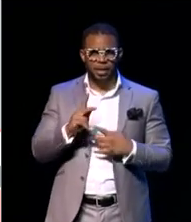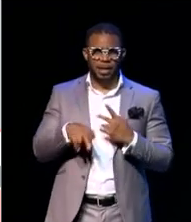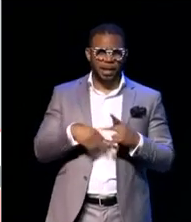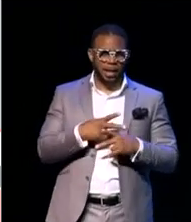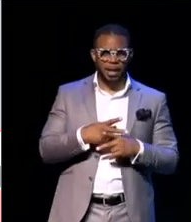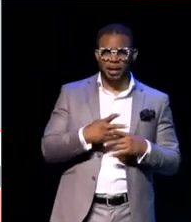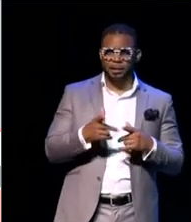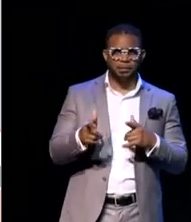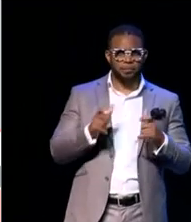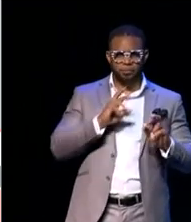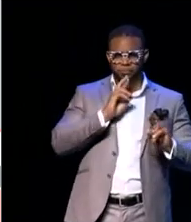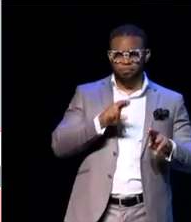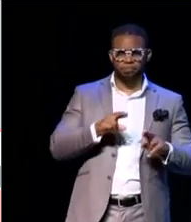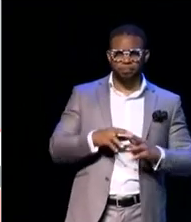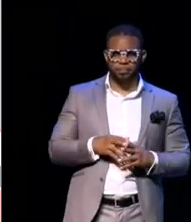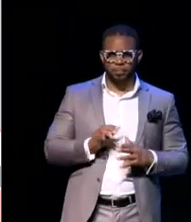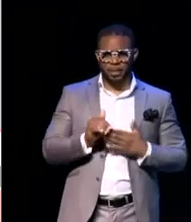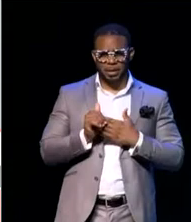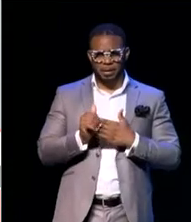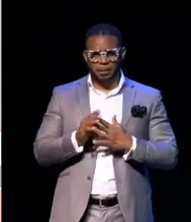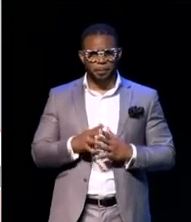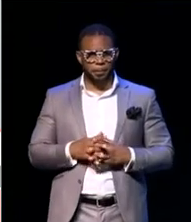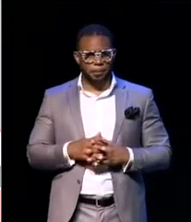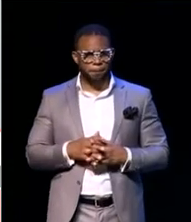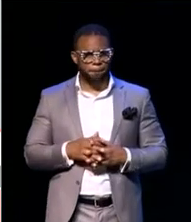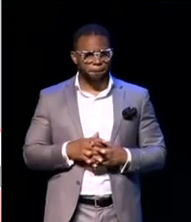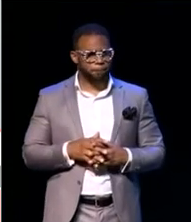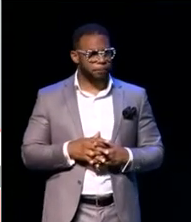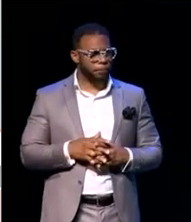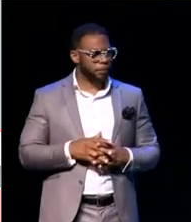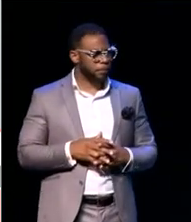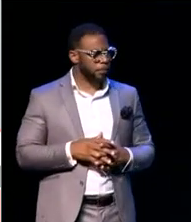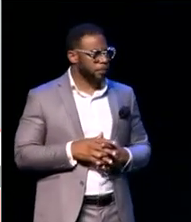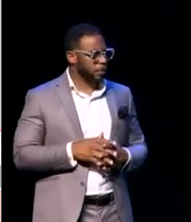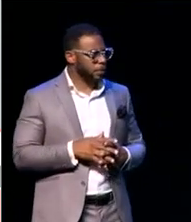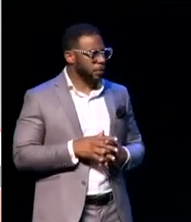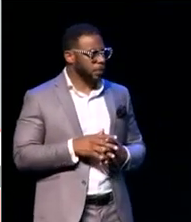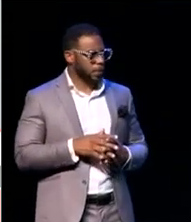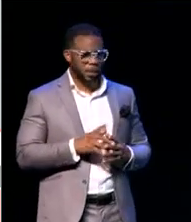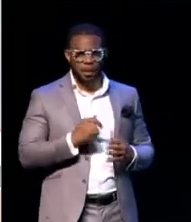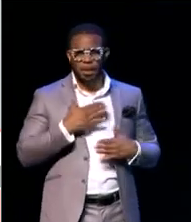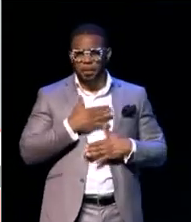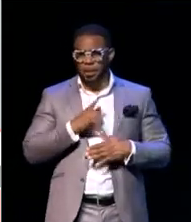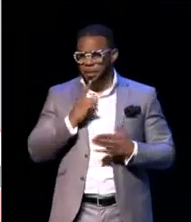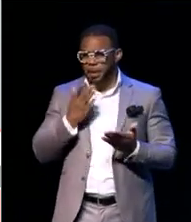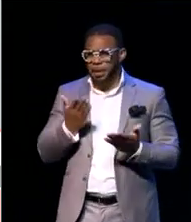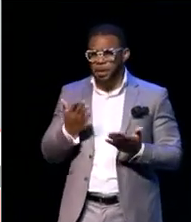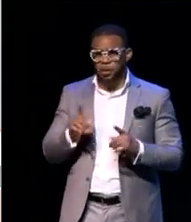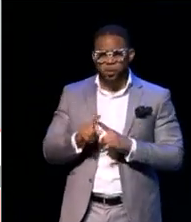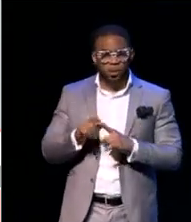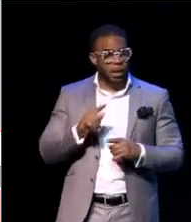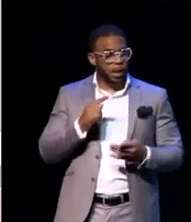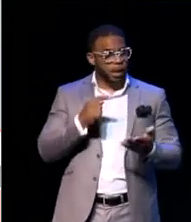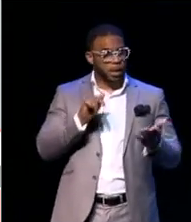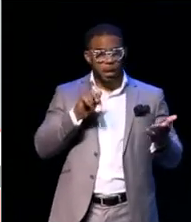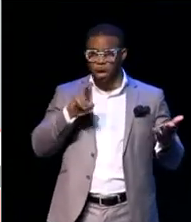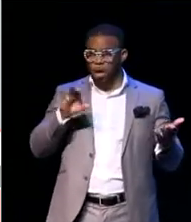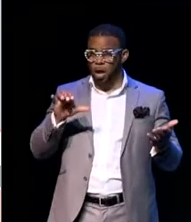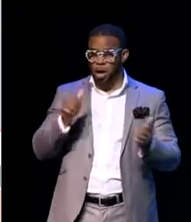type of leadership. And it's a pleasure to be here, too, at the ARC